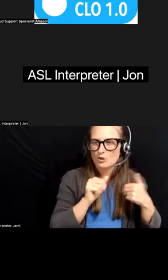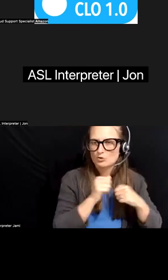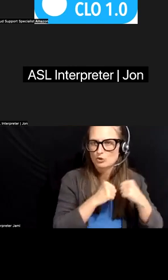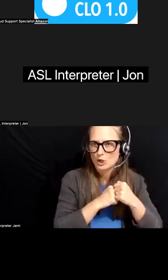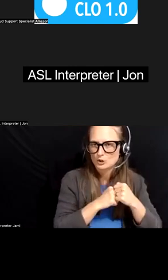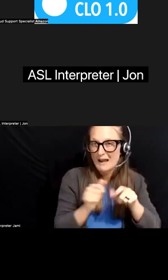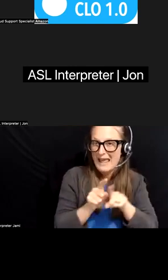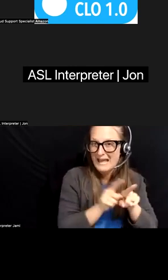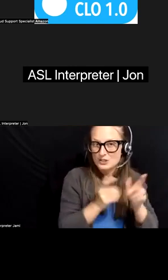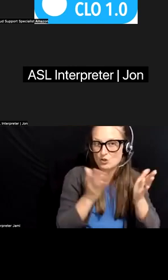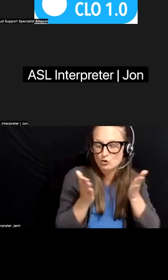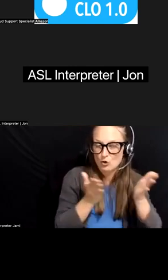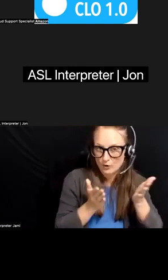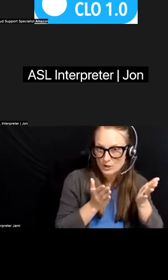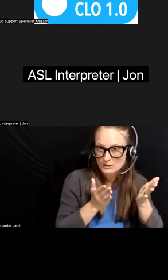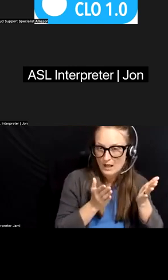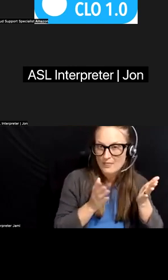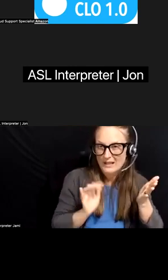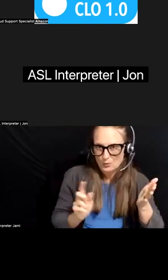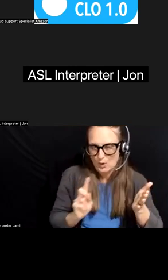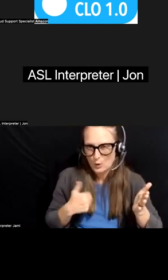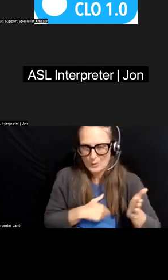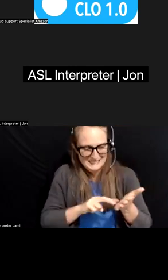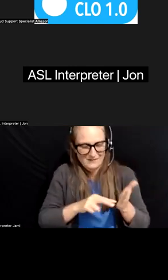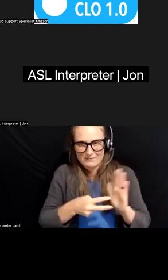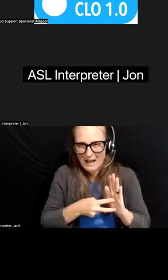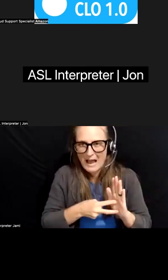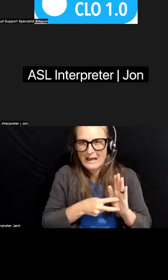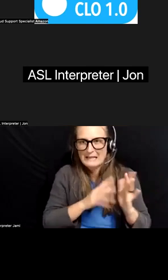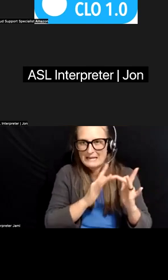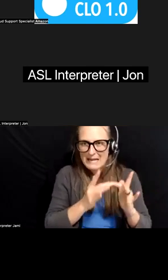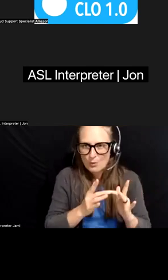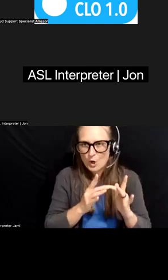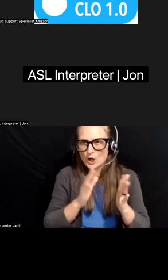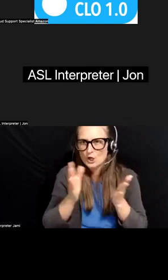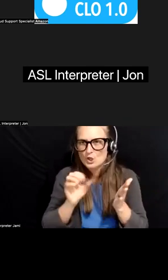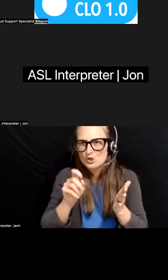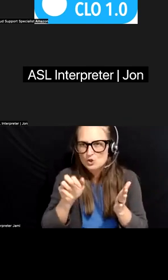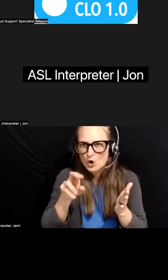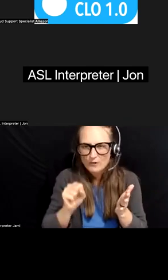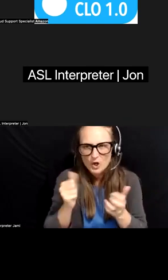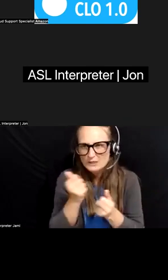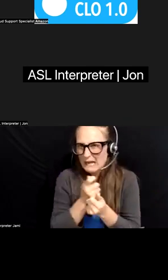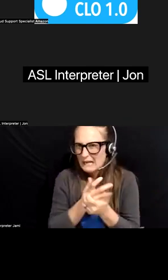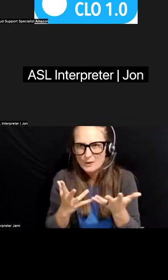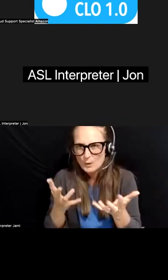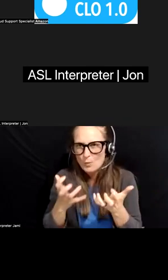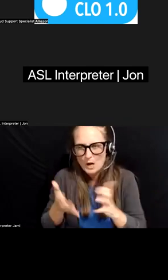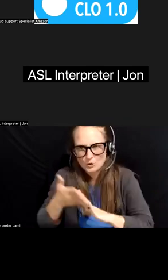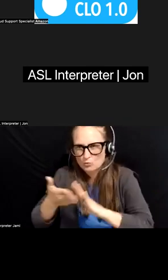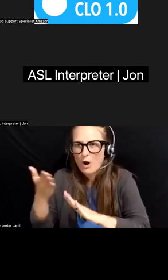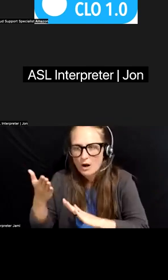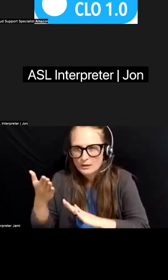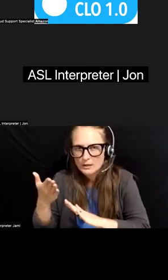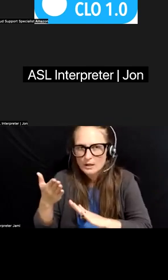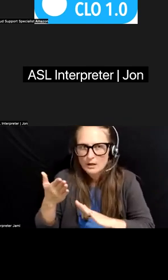where we would define our servers, our network, and how the application is going to run on top of that, or whatever else we want to run. But the